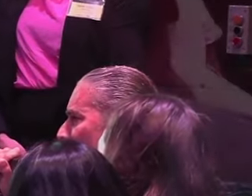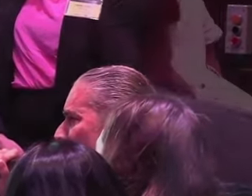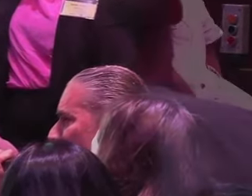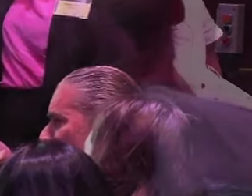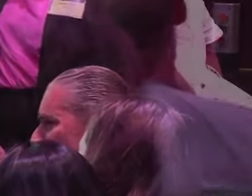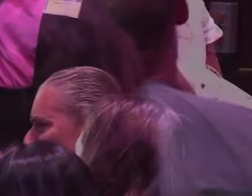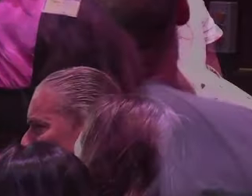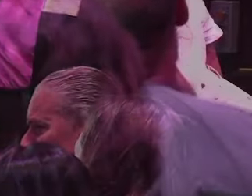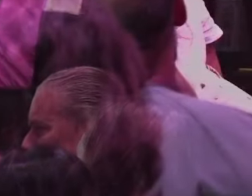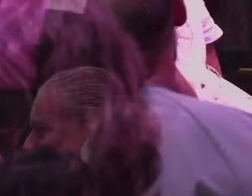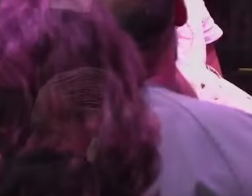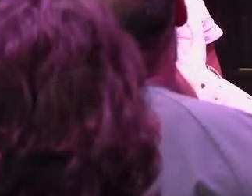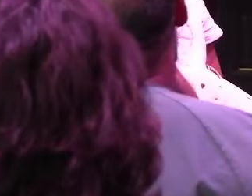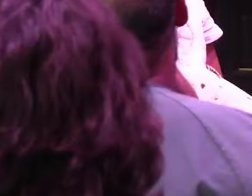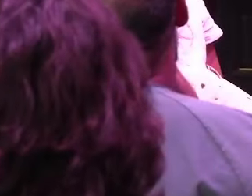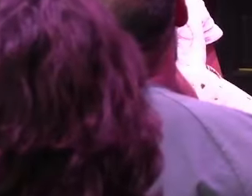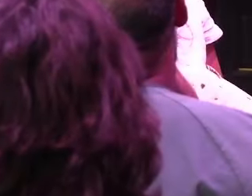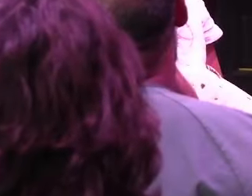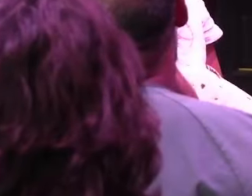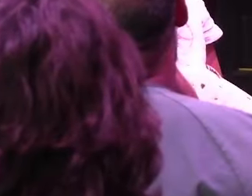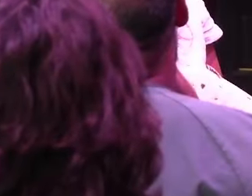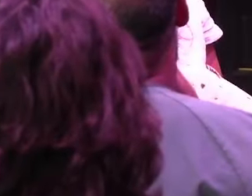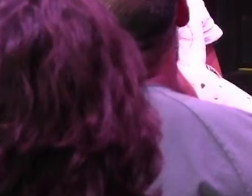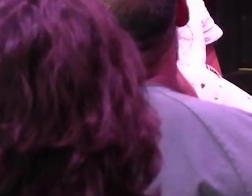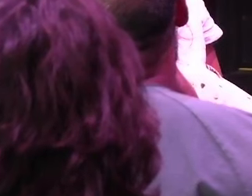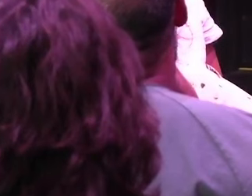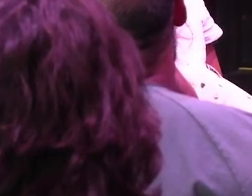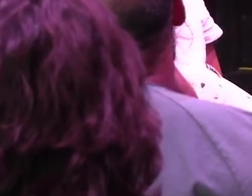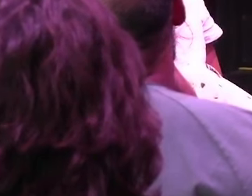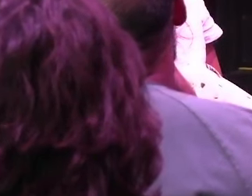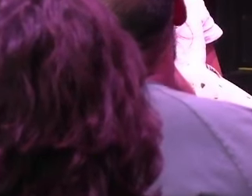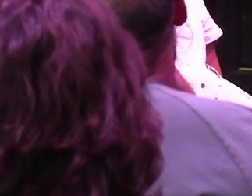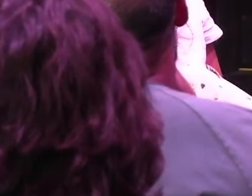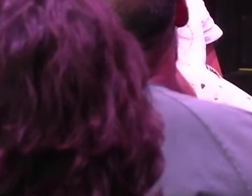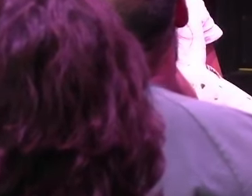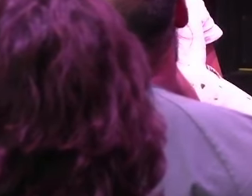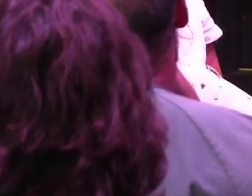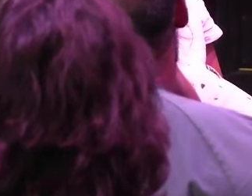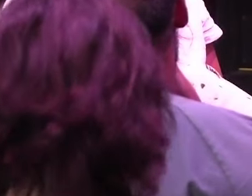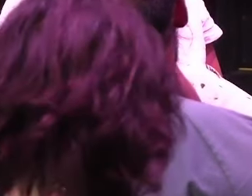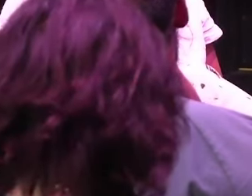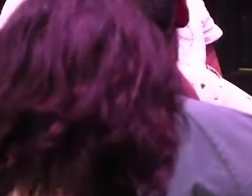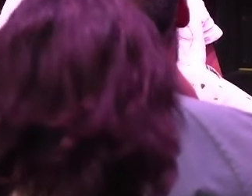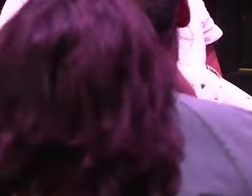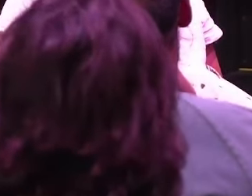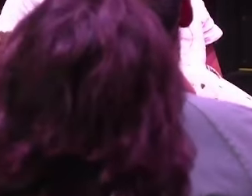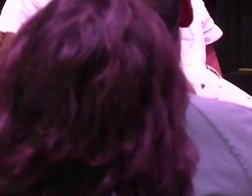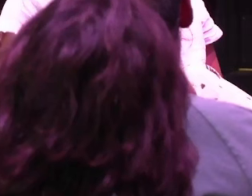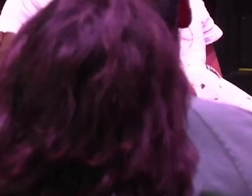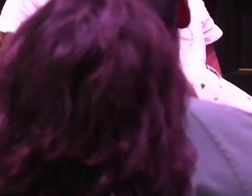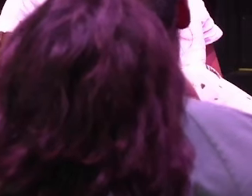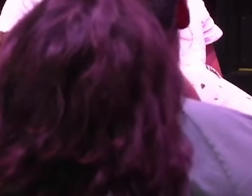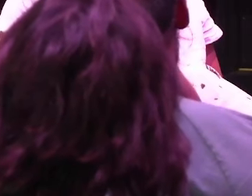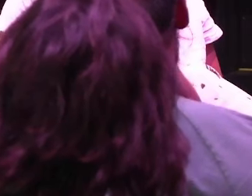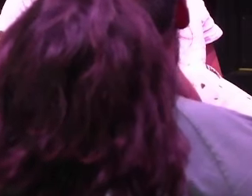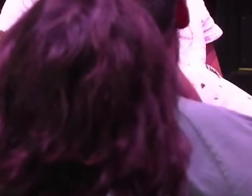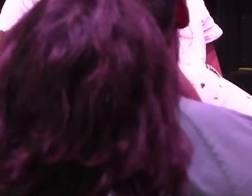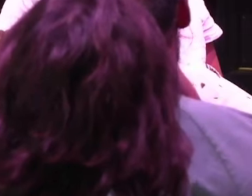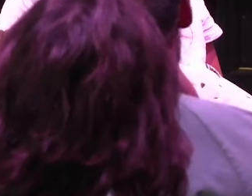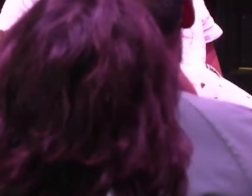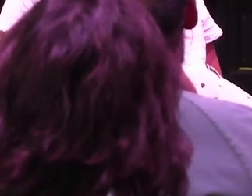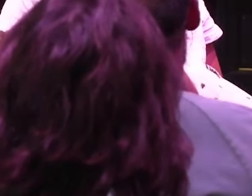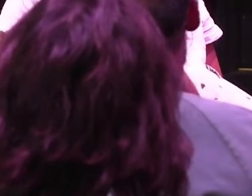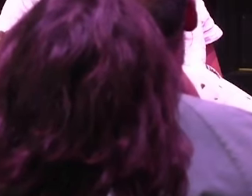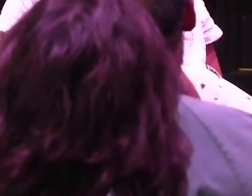started feeling really grateful to be in Cleveland today. And some of the networks that are there that just seem